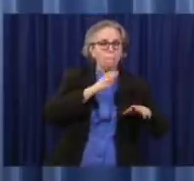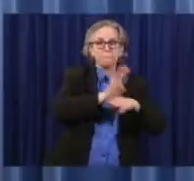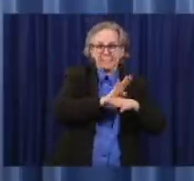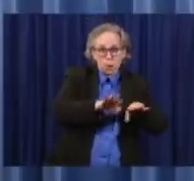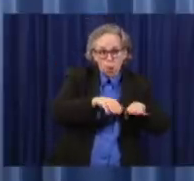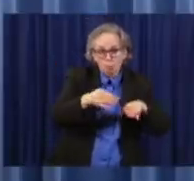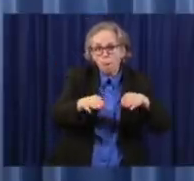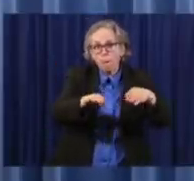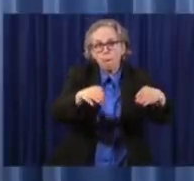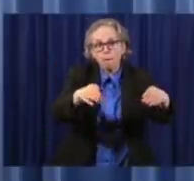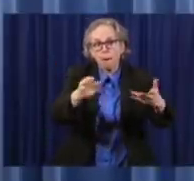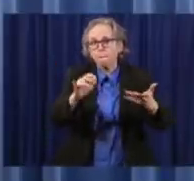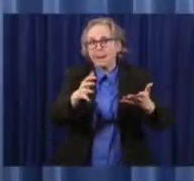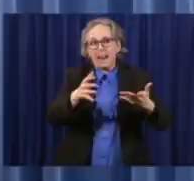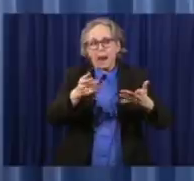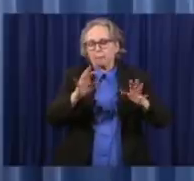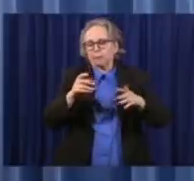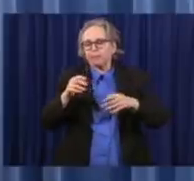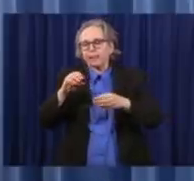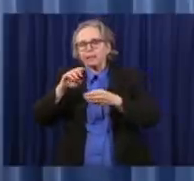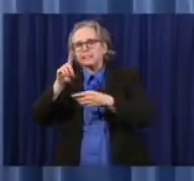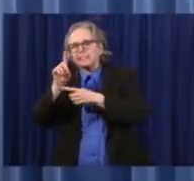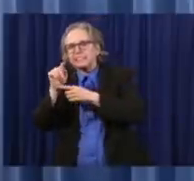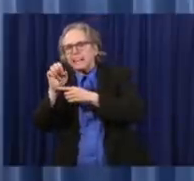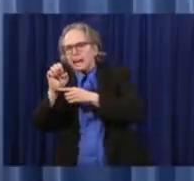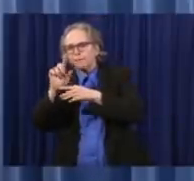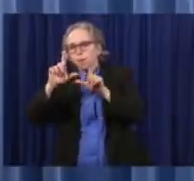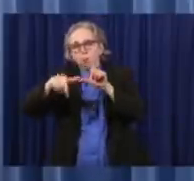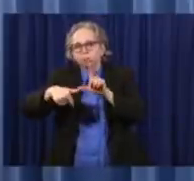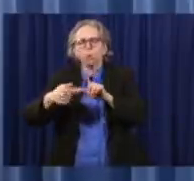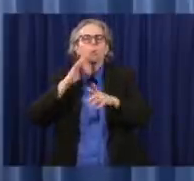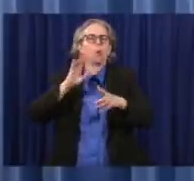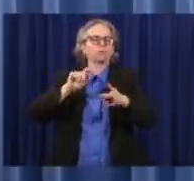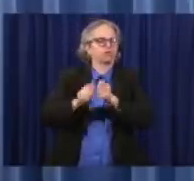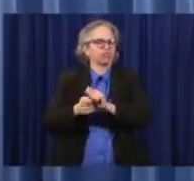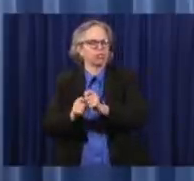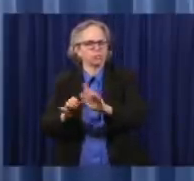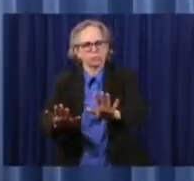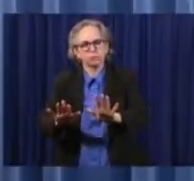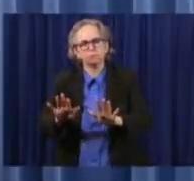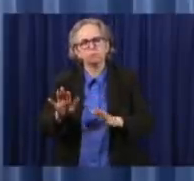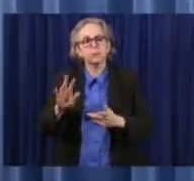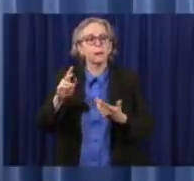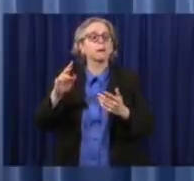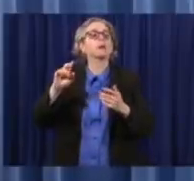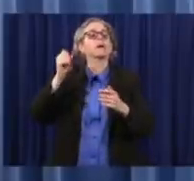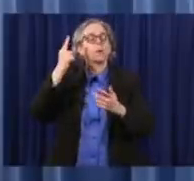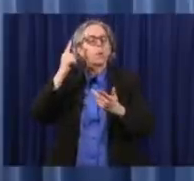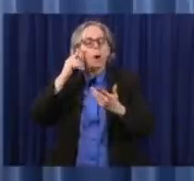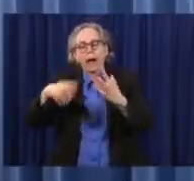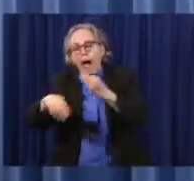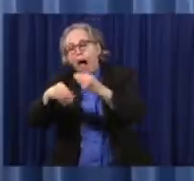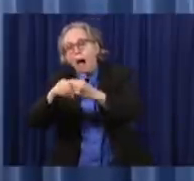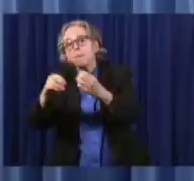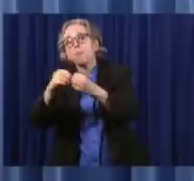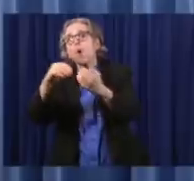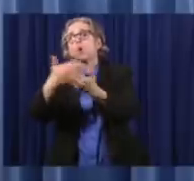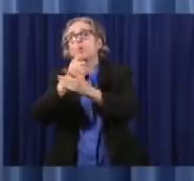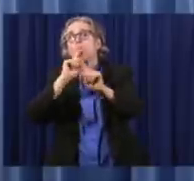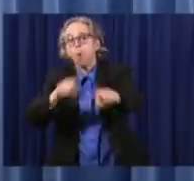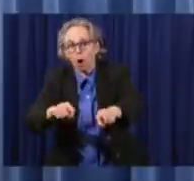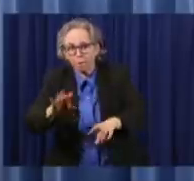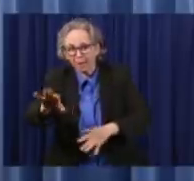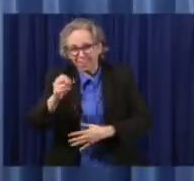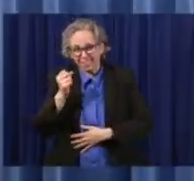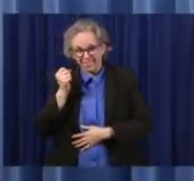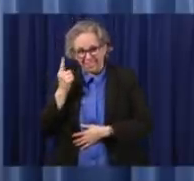So the order itself will be superseded as we issue new orders throughout the month. You just have to put a date on it. Didn't